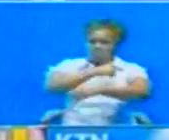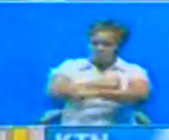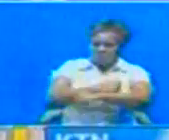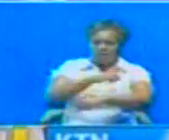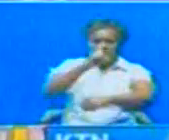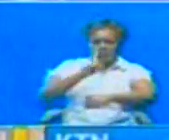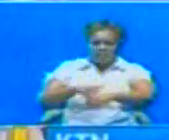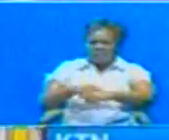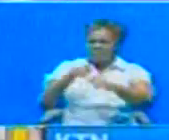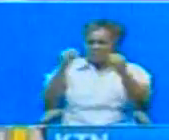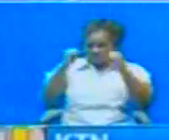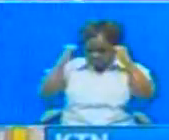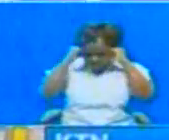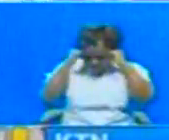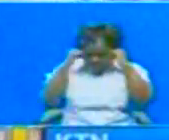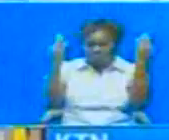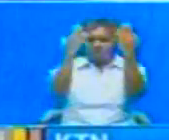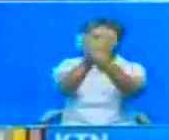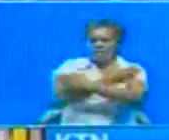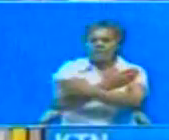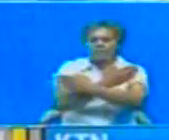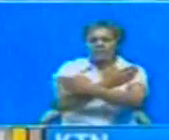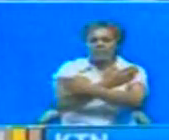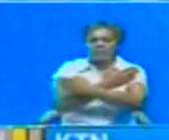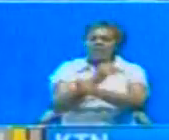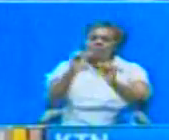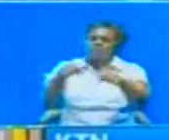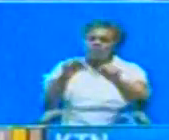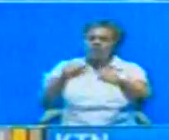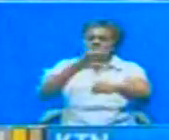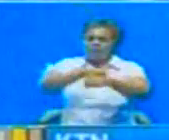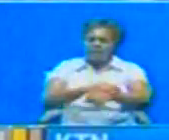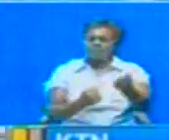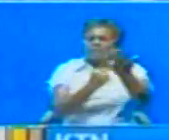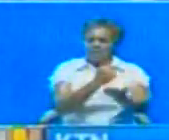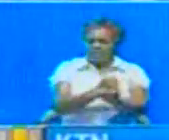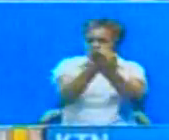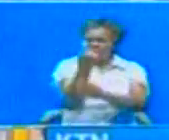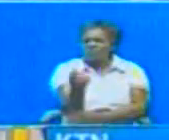Alikuwa anasoma hata kuagiza. Na nilia tu kama unaweza pata ile taka ndogo ile ya kurecharge.